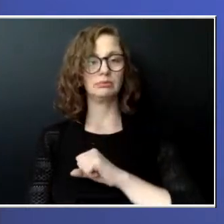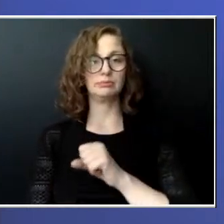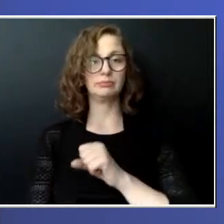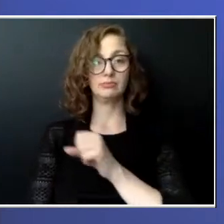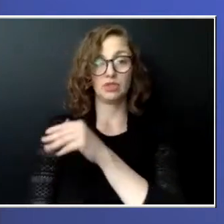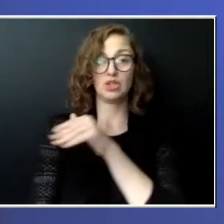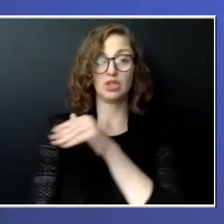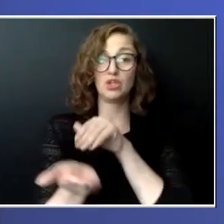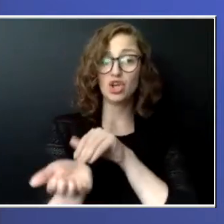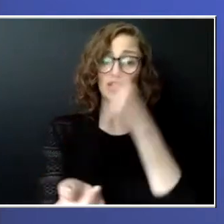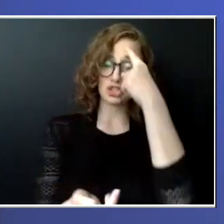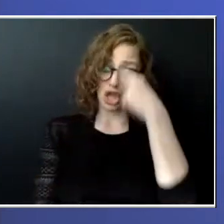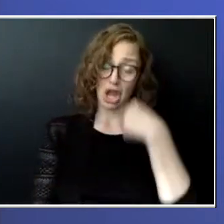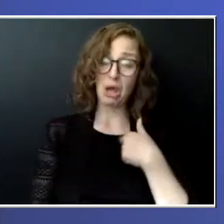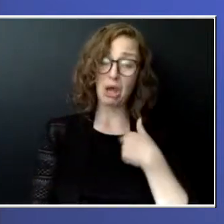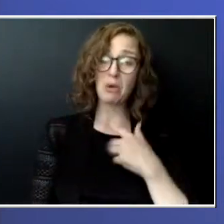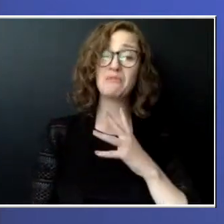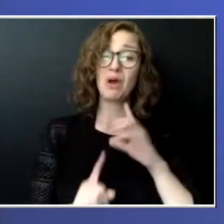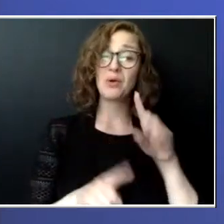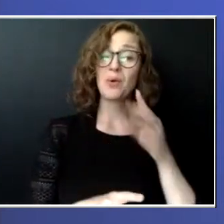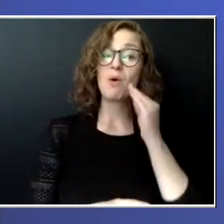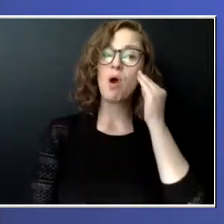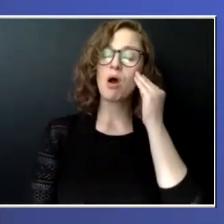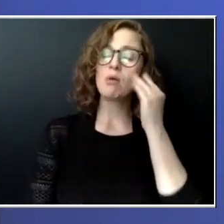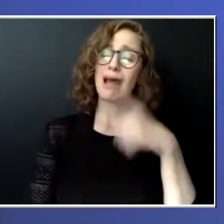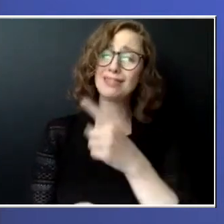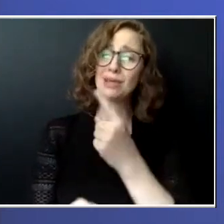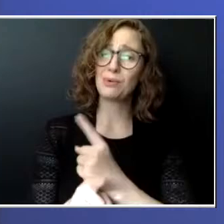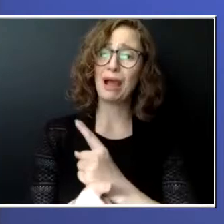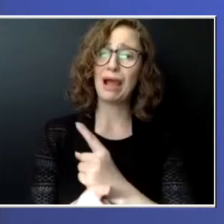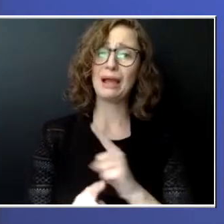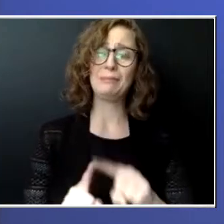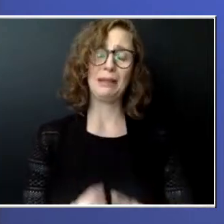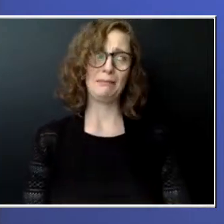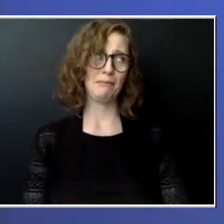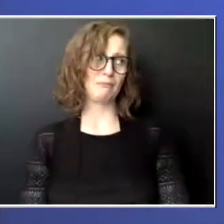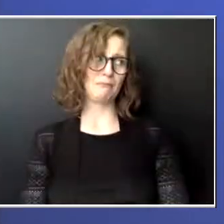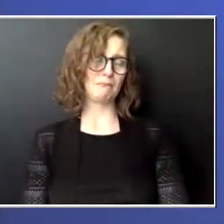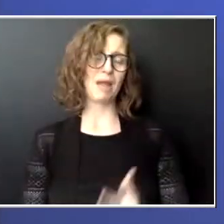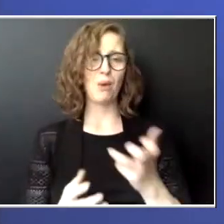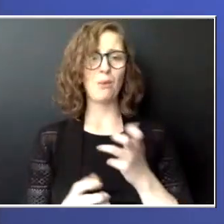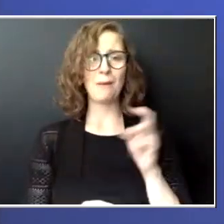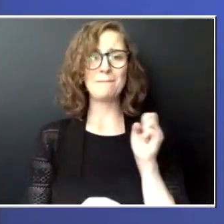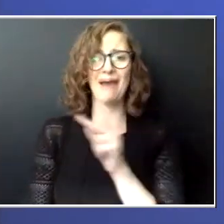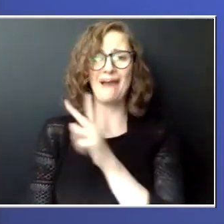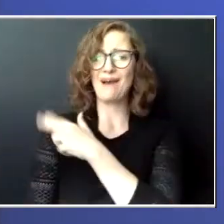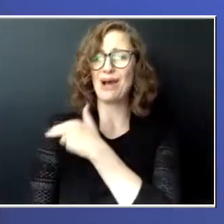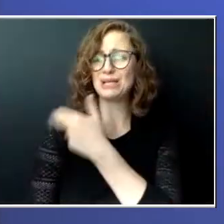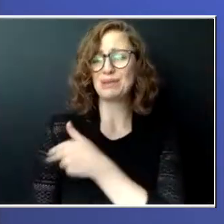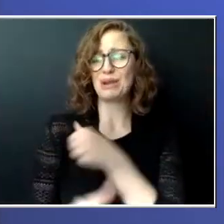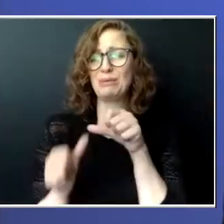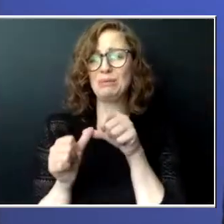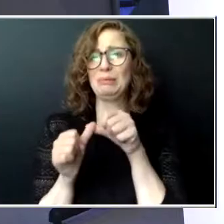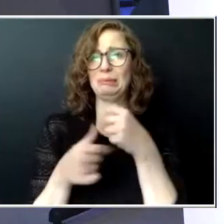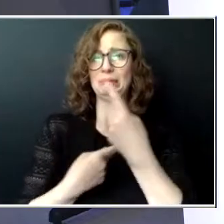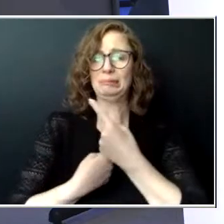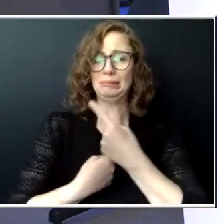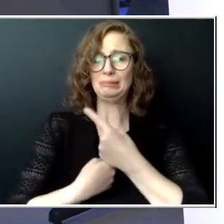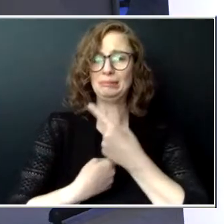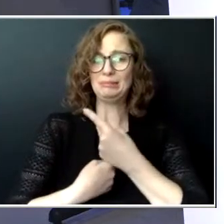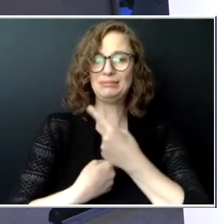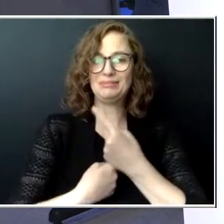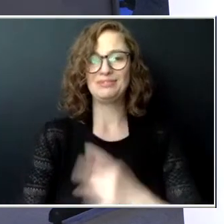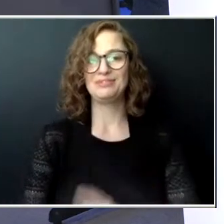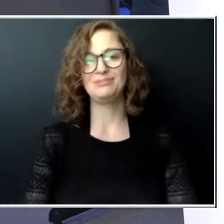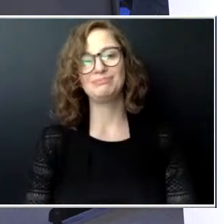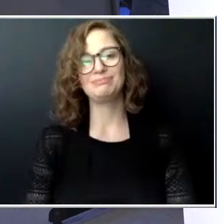but I wanted to be back getting taken care of in the hospital for, I don't know, quite a while. So just The